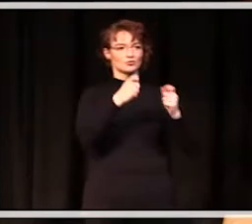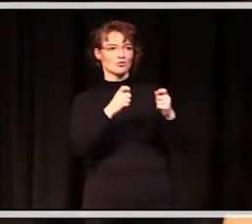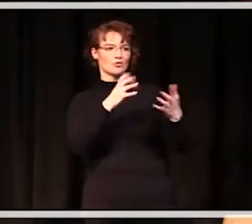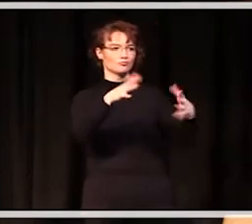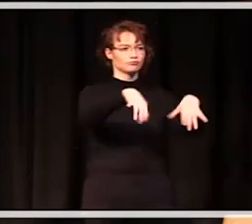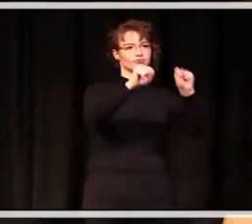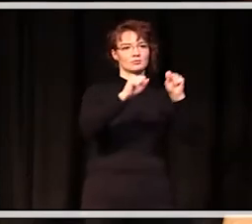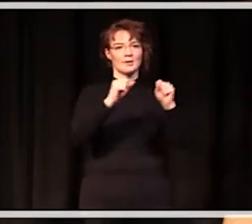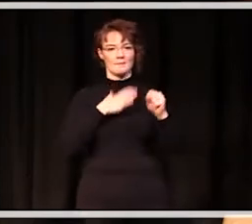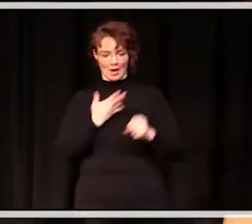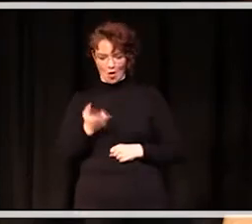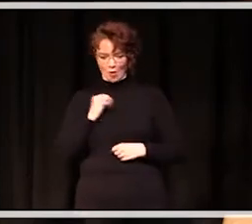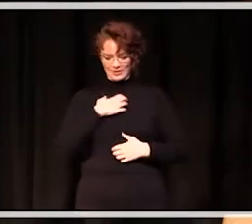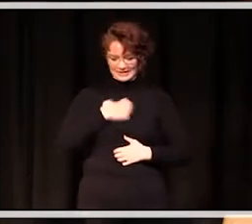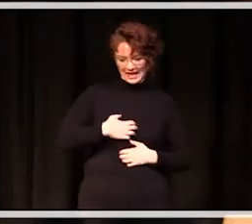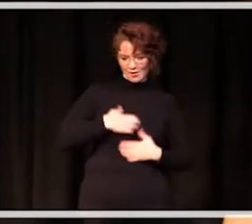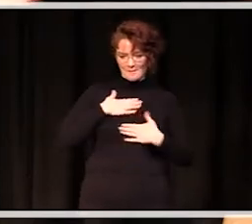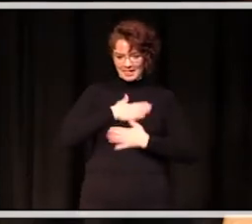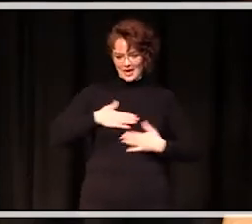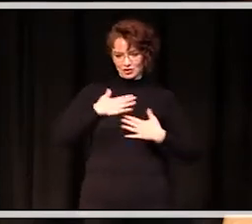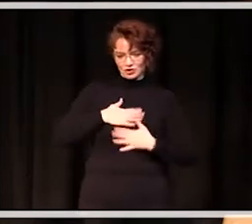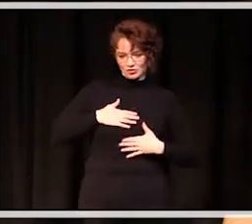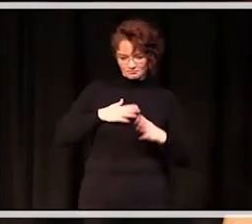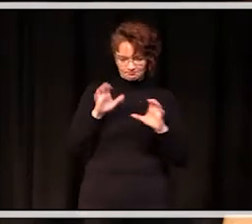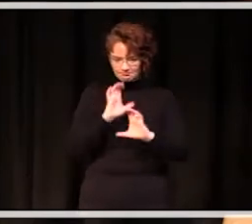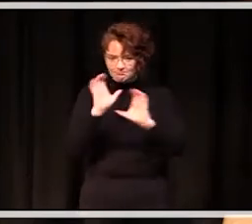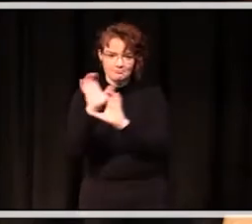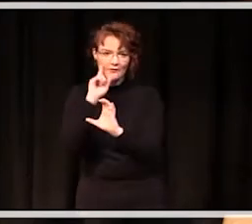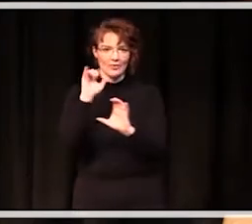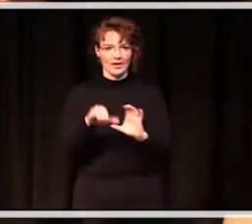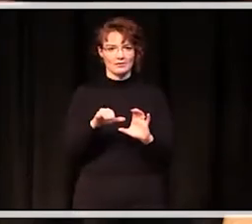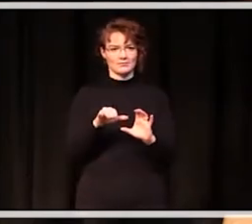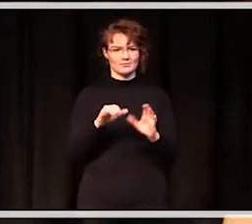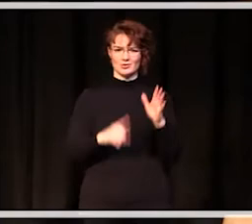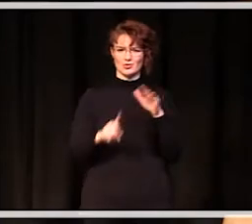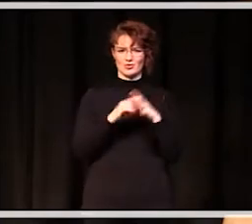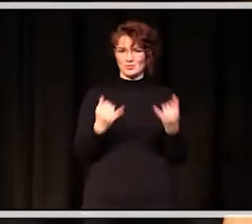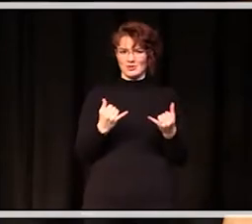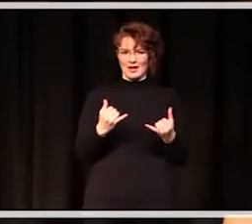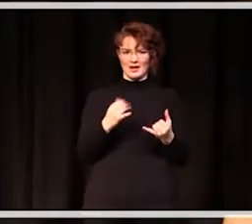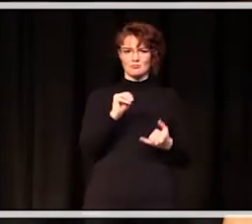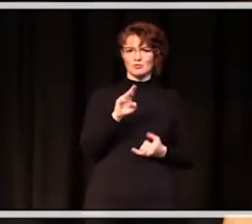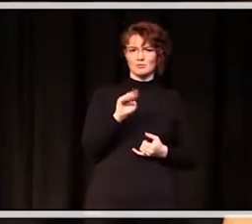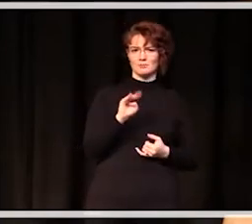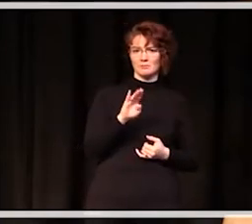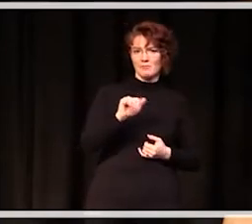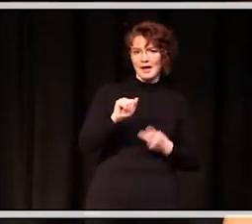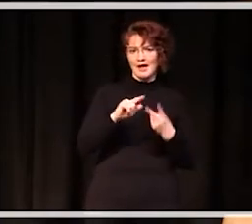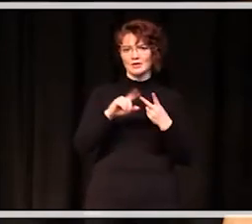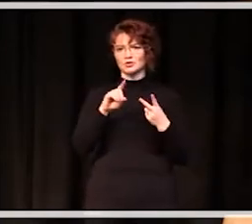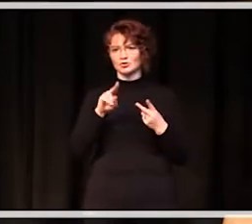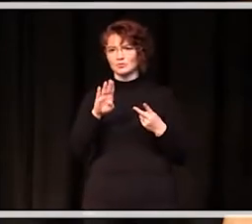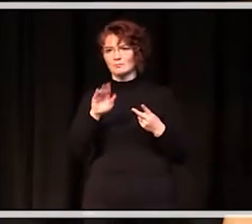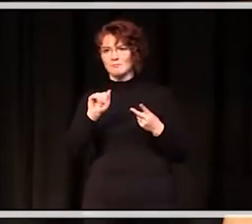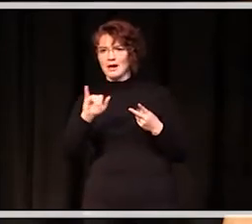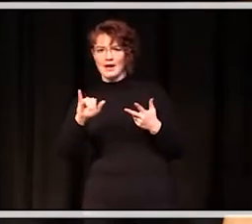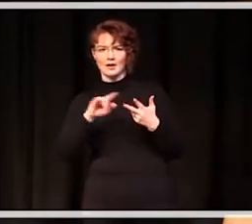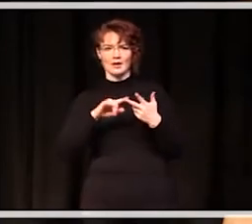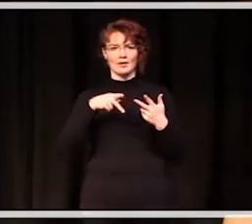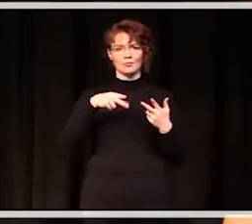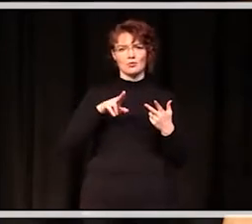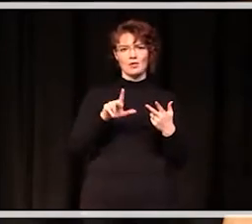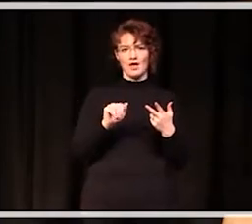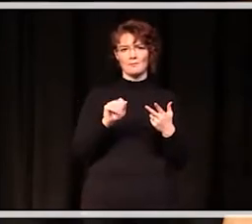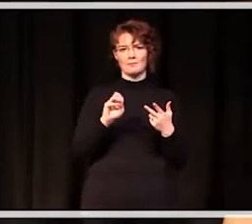pursuing self-pleasure. And it shows up, and it shows up today in cities all around the world, like Mumbai and Dubai and Kuala Lumpur